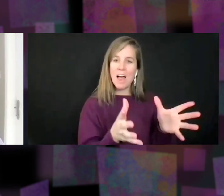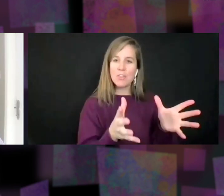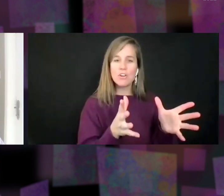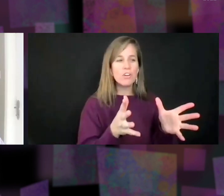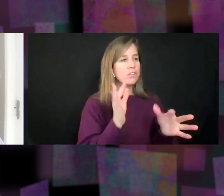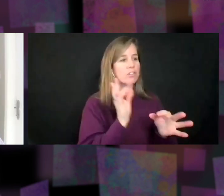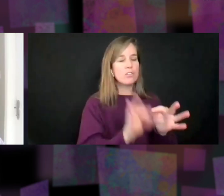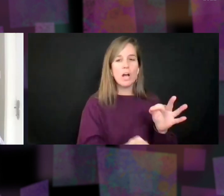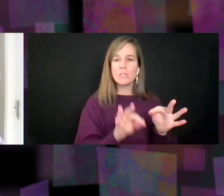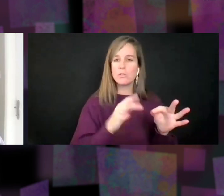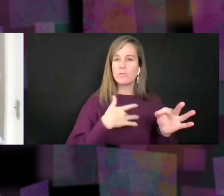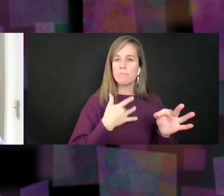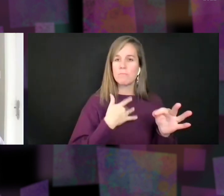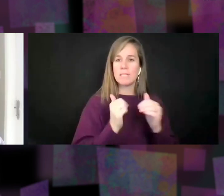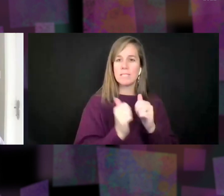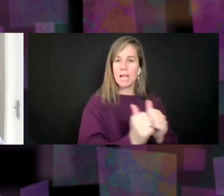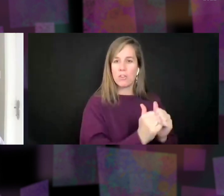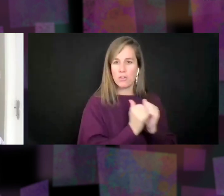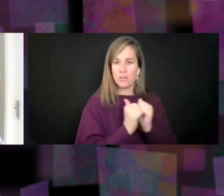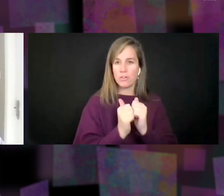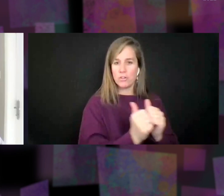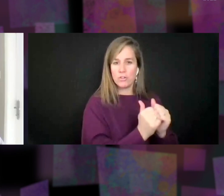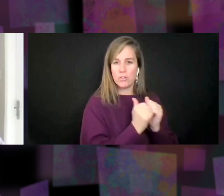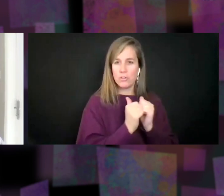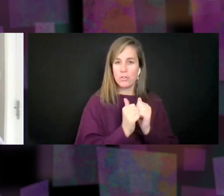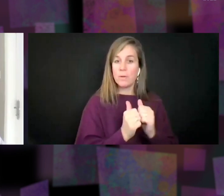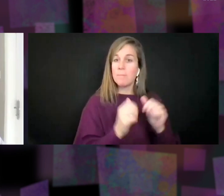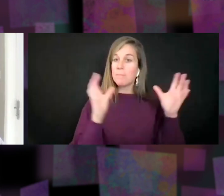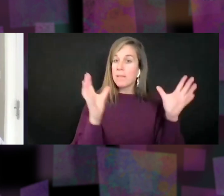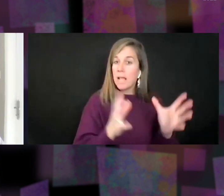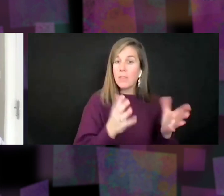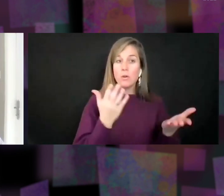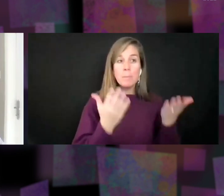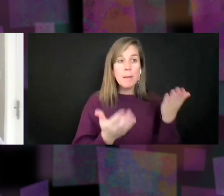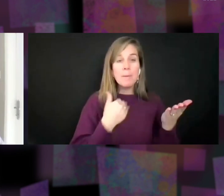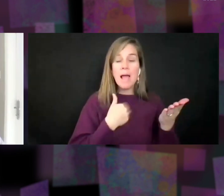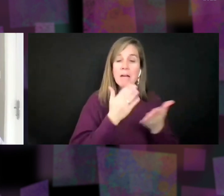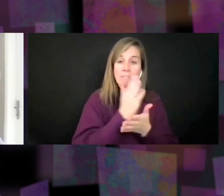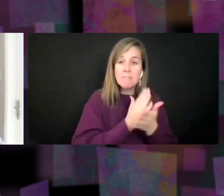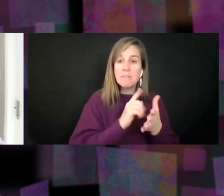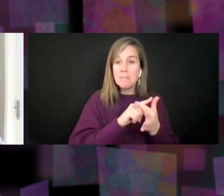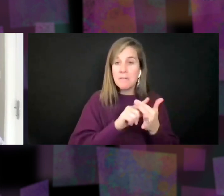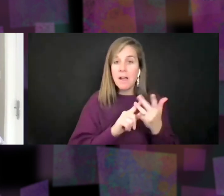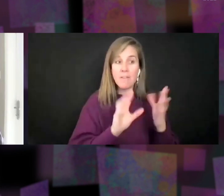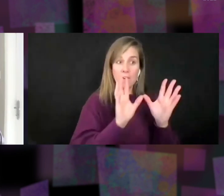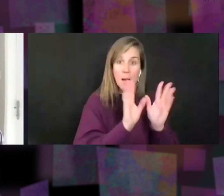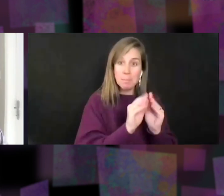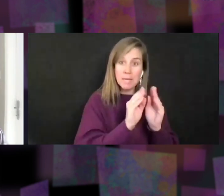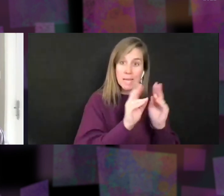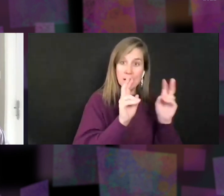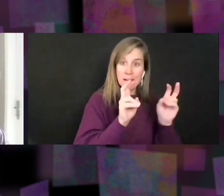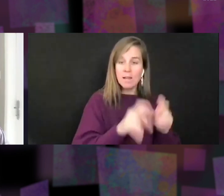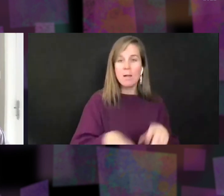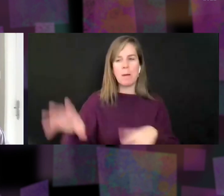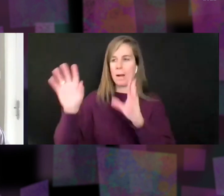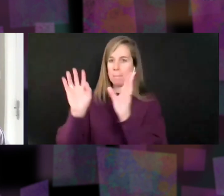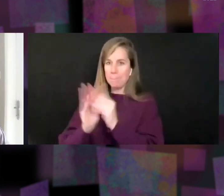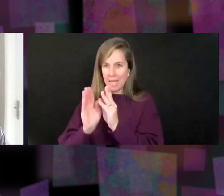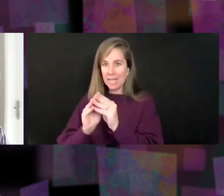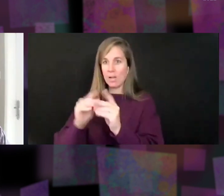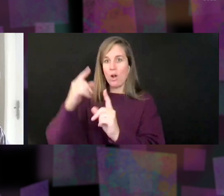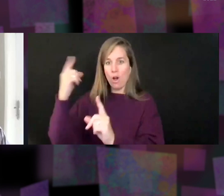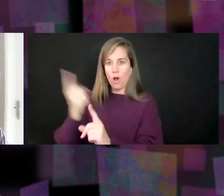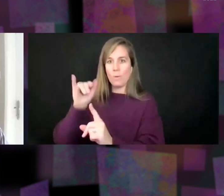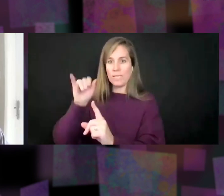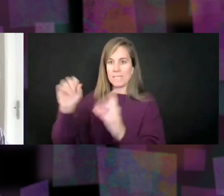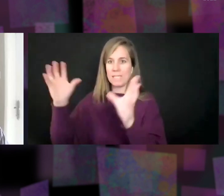together. A gathering might encompass elements of a meeting, but a meeting is always a gathering. I'm going to